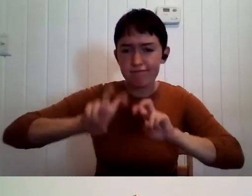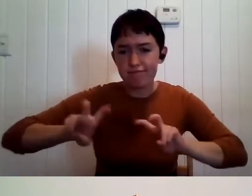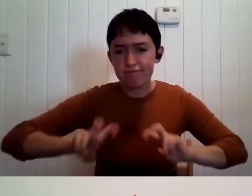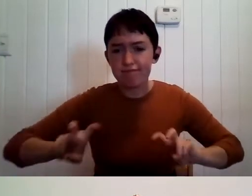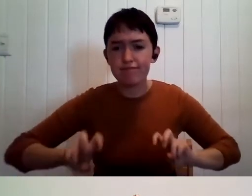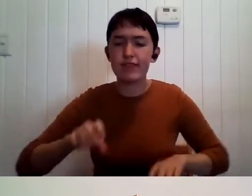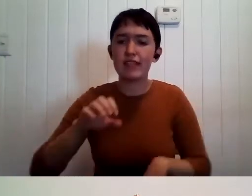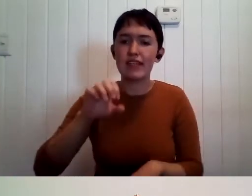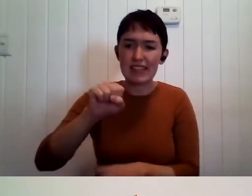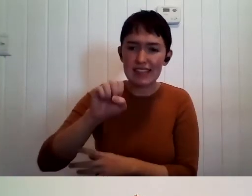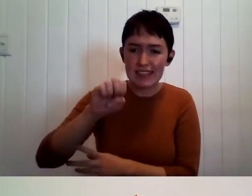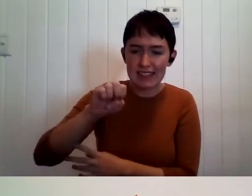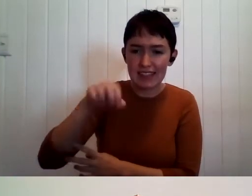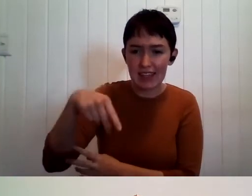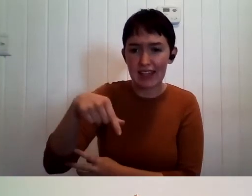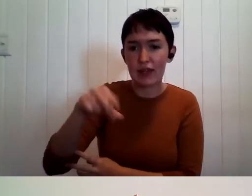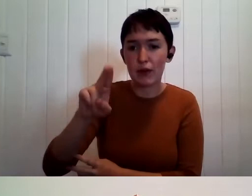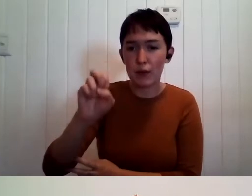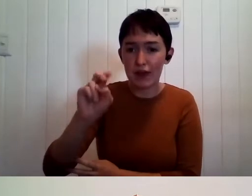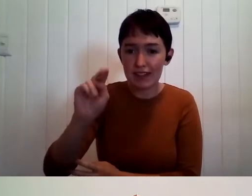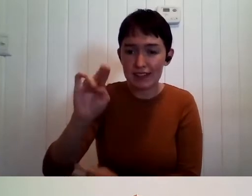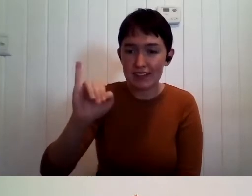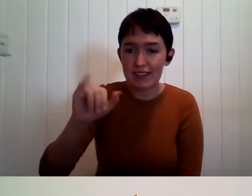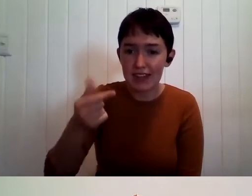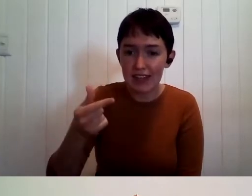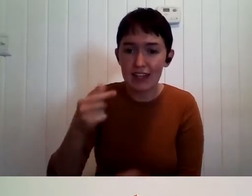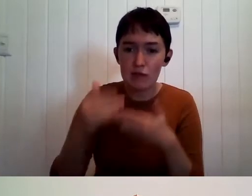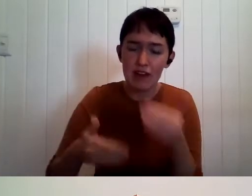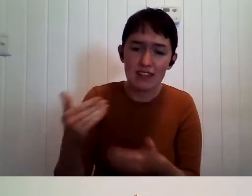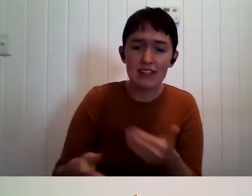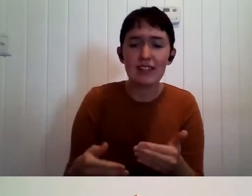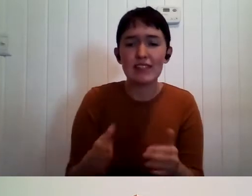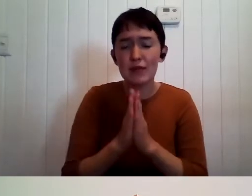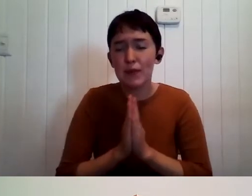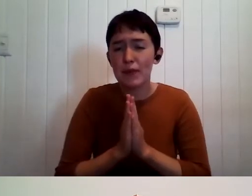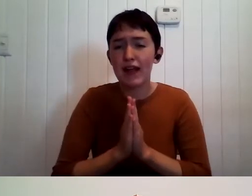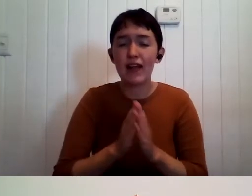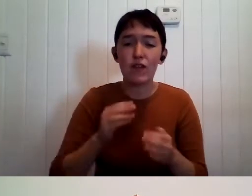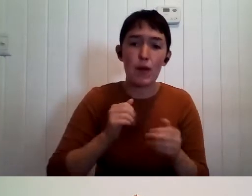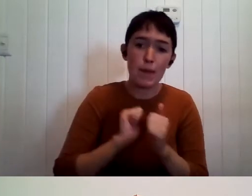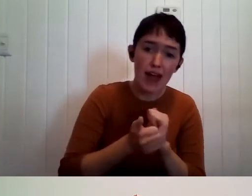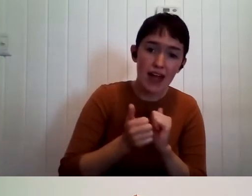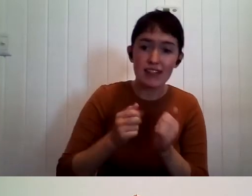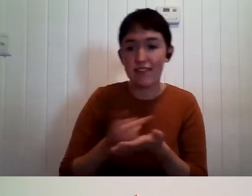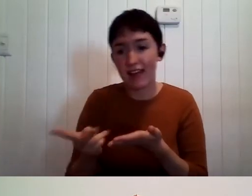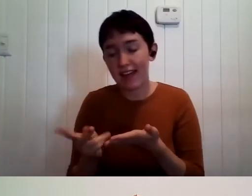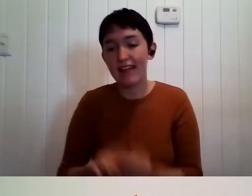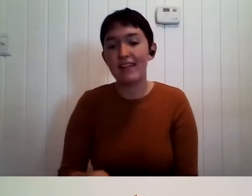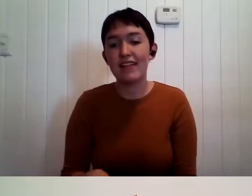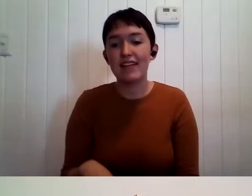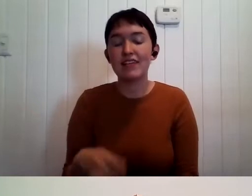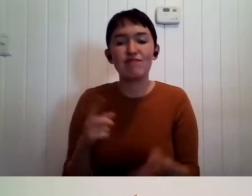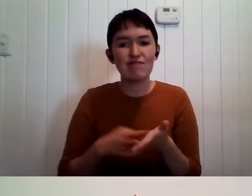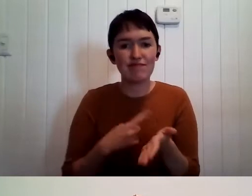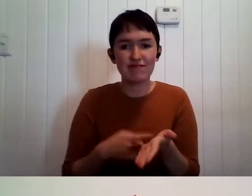have to pray for a pass or a fail. And so I think the hard part sometimes is having faith in the science process